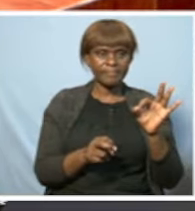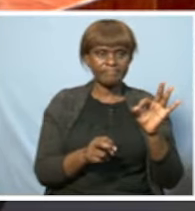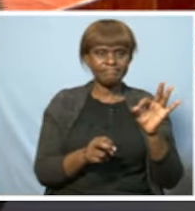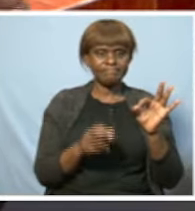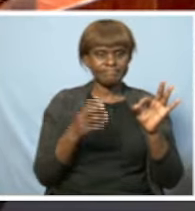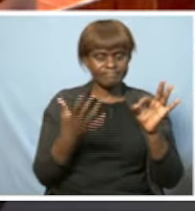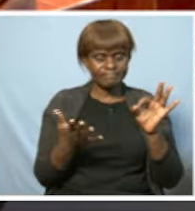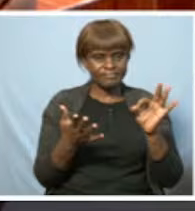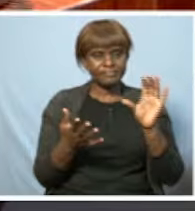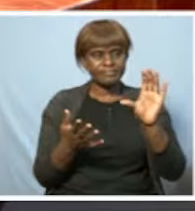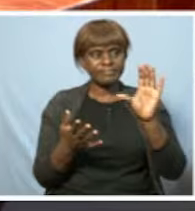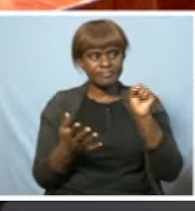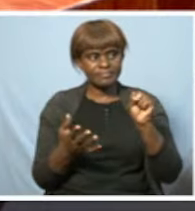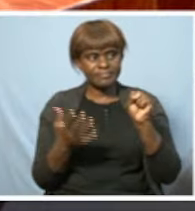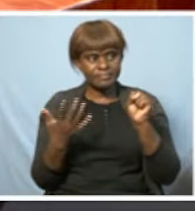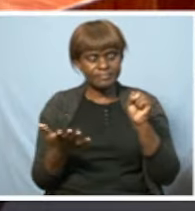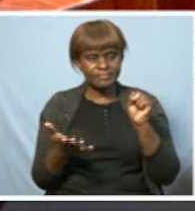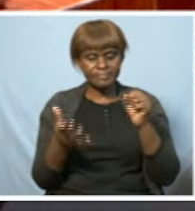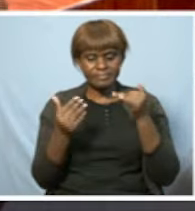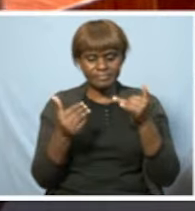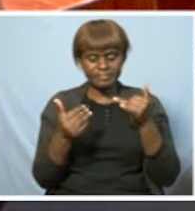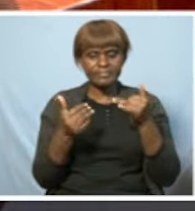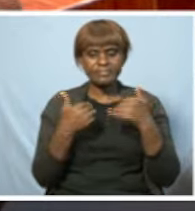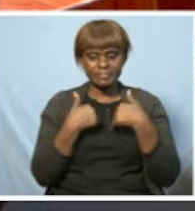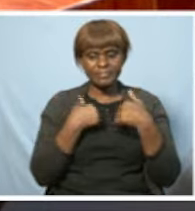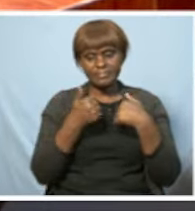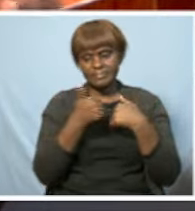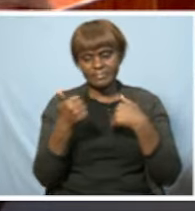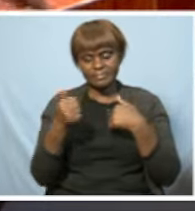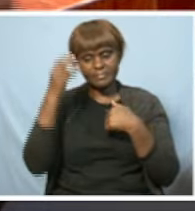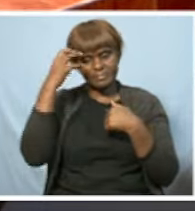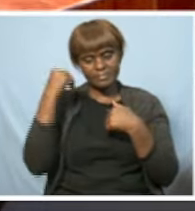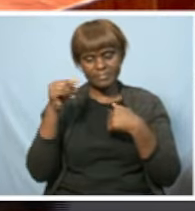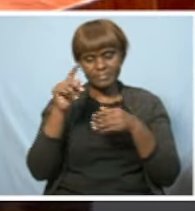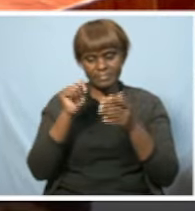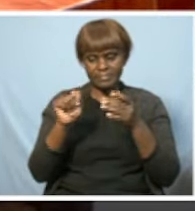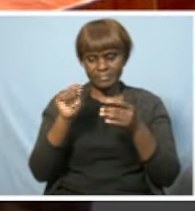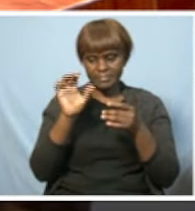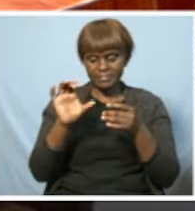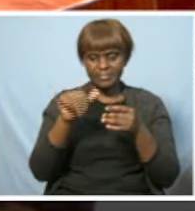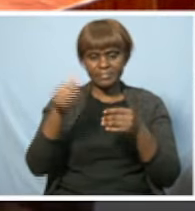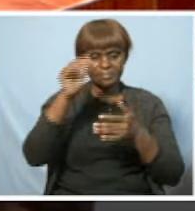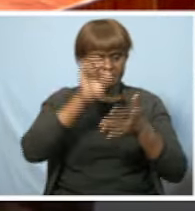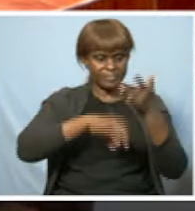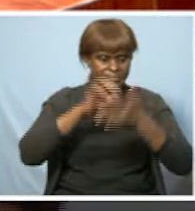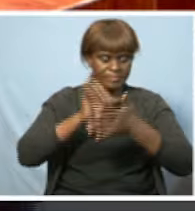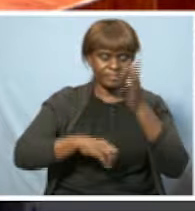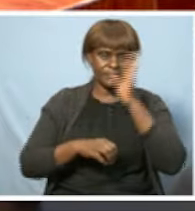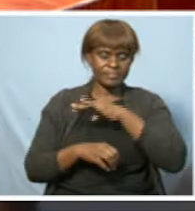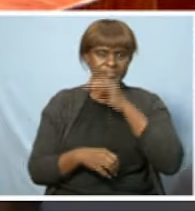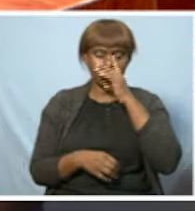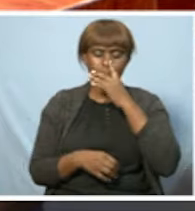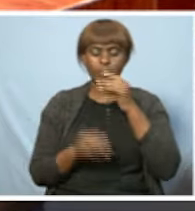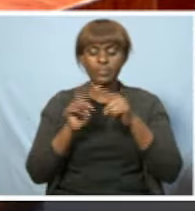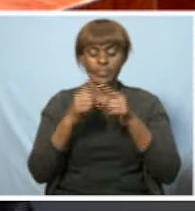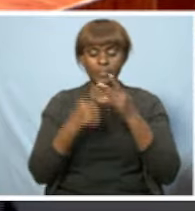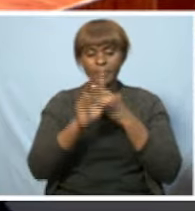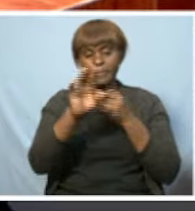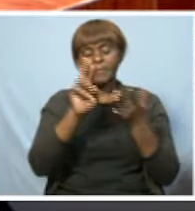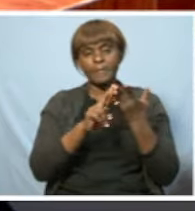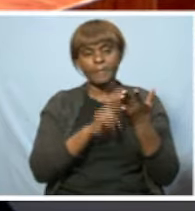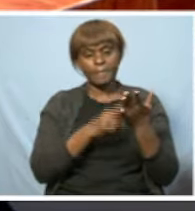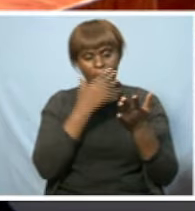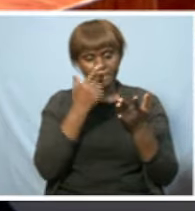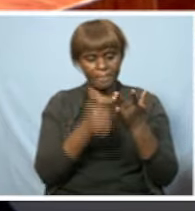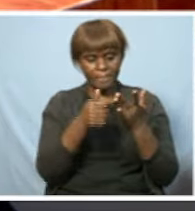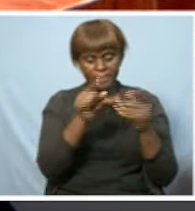the CS. Now we are a sub-warrant officer, town clerks are being removed. Yeah, but the reports are supposed